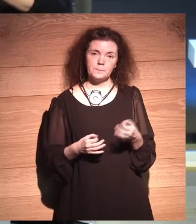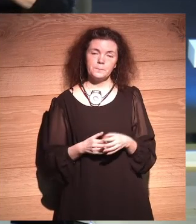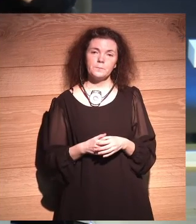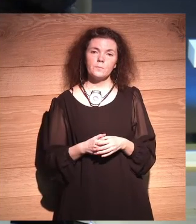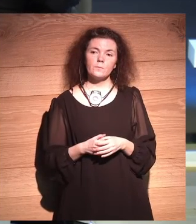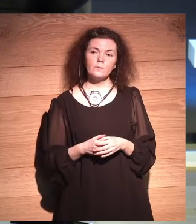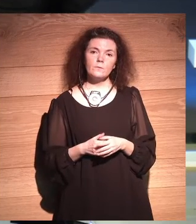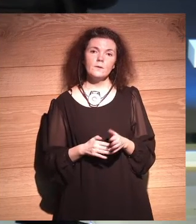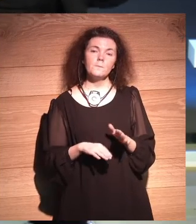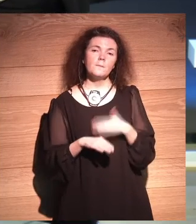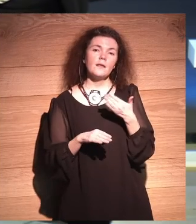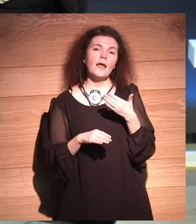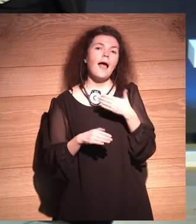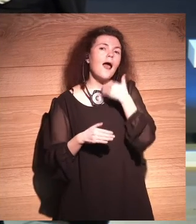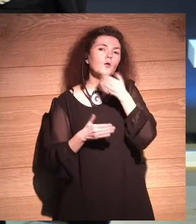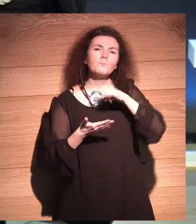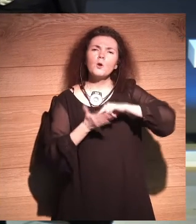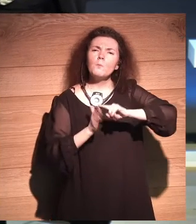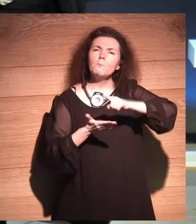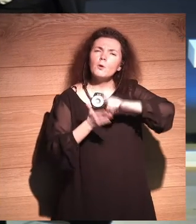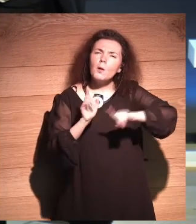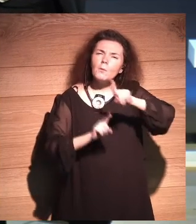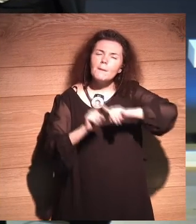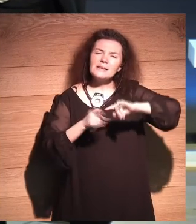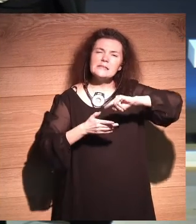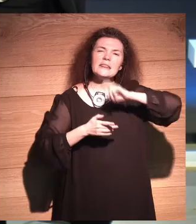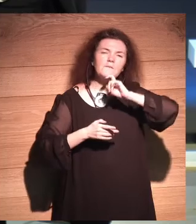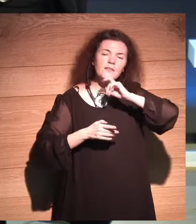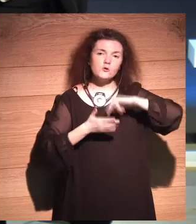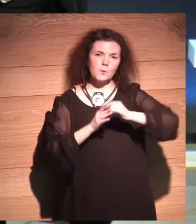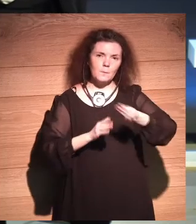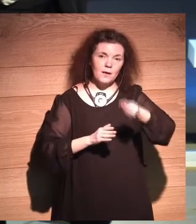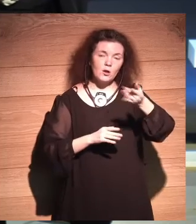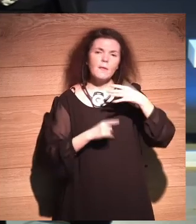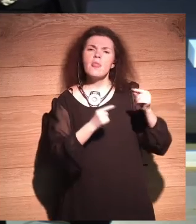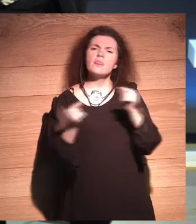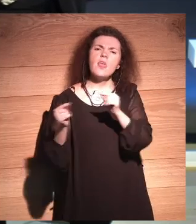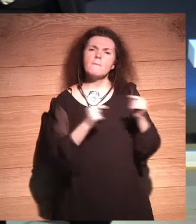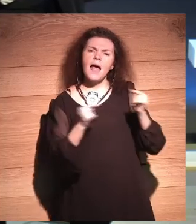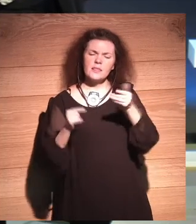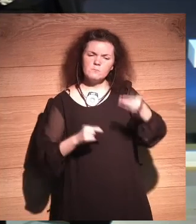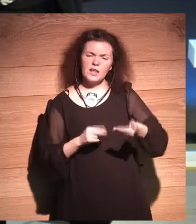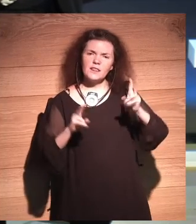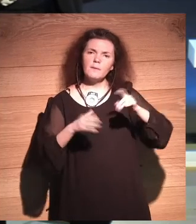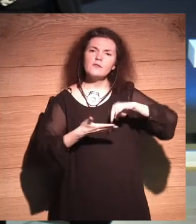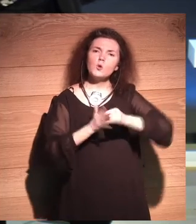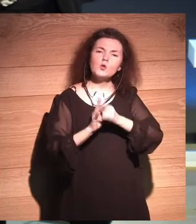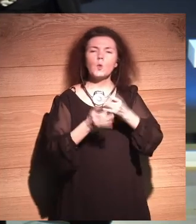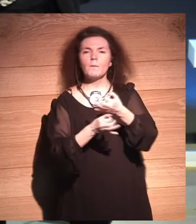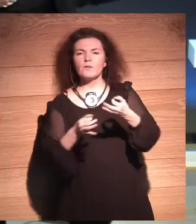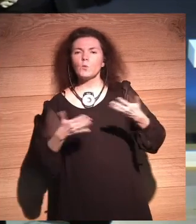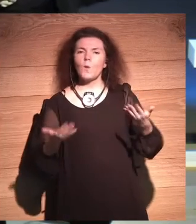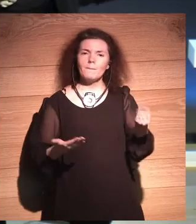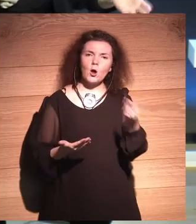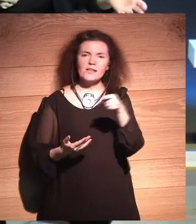problems. We will continue to have value debates about what are the right solutions. Even we will have value debates about